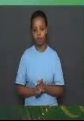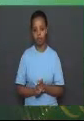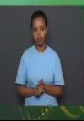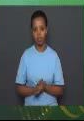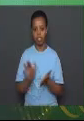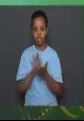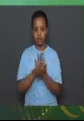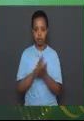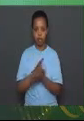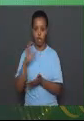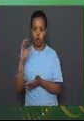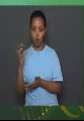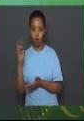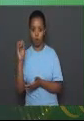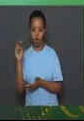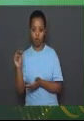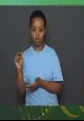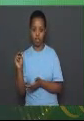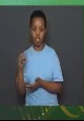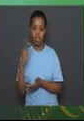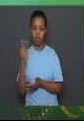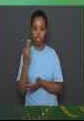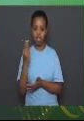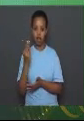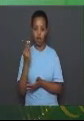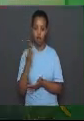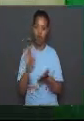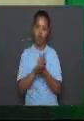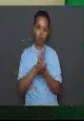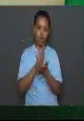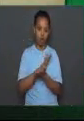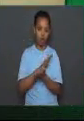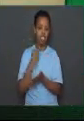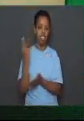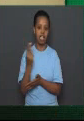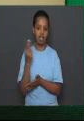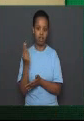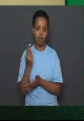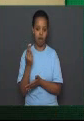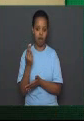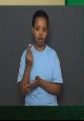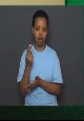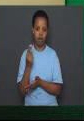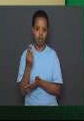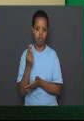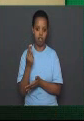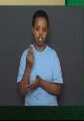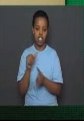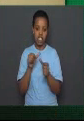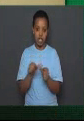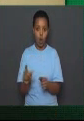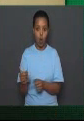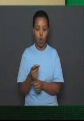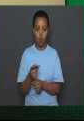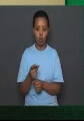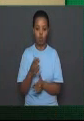Paper chromatography uses sheets of paper as the absorbent stationary phase.